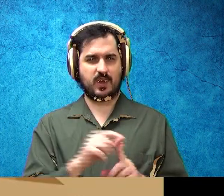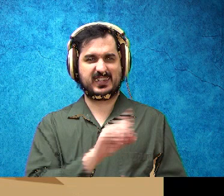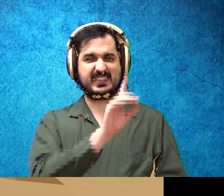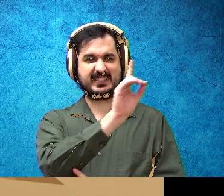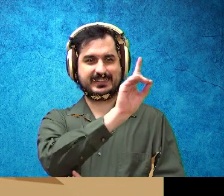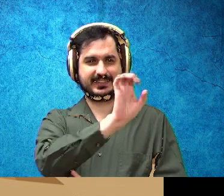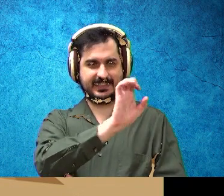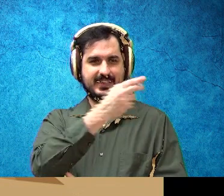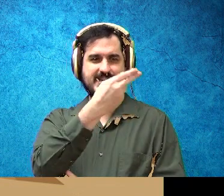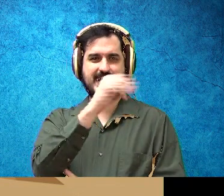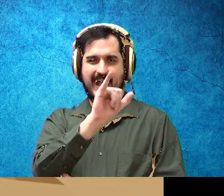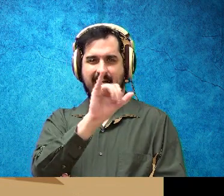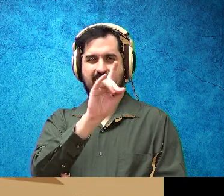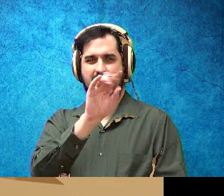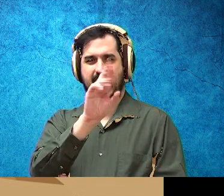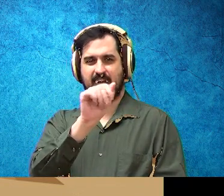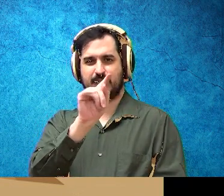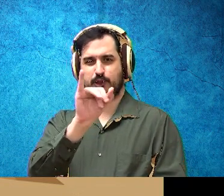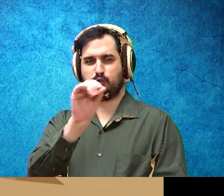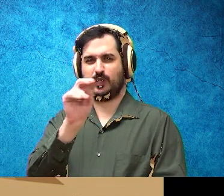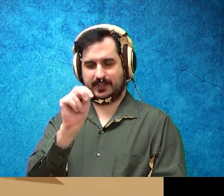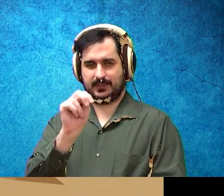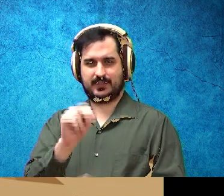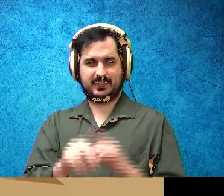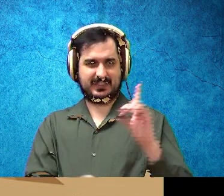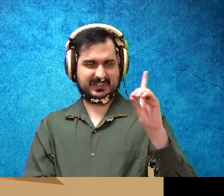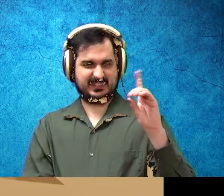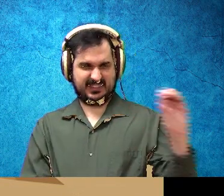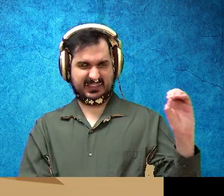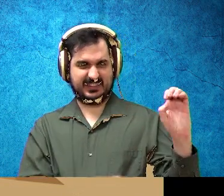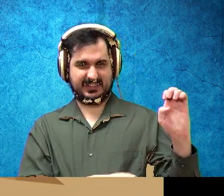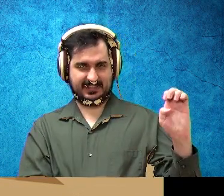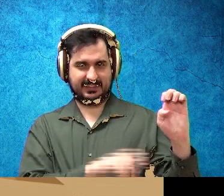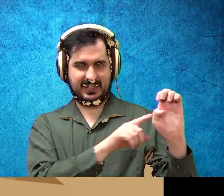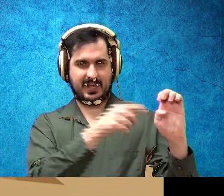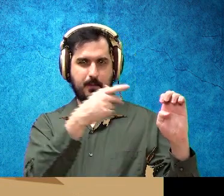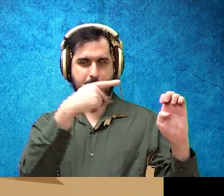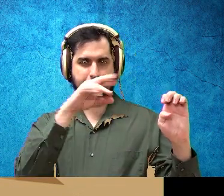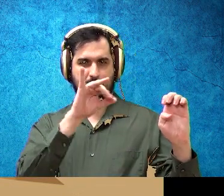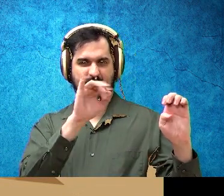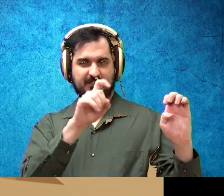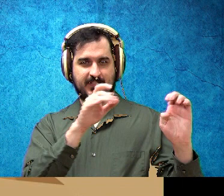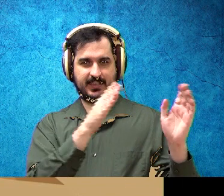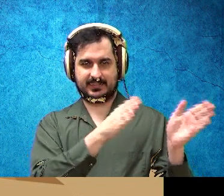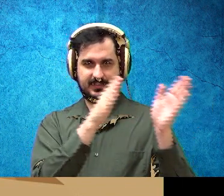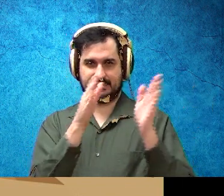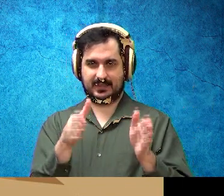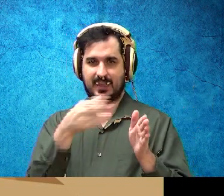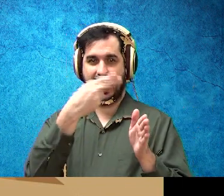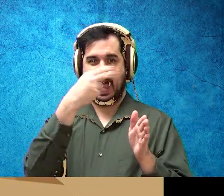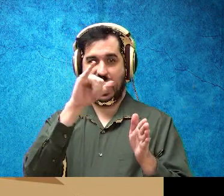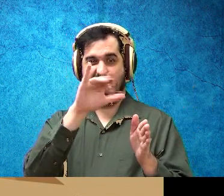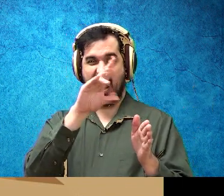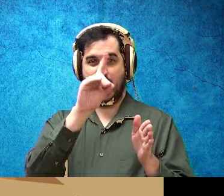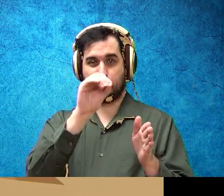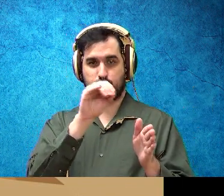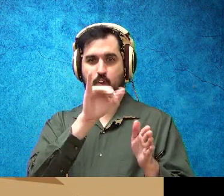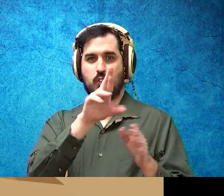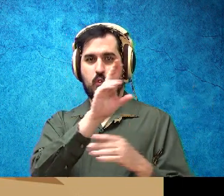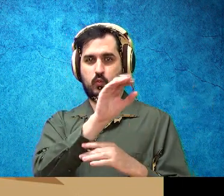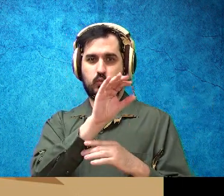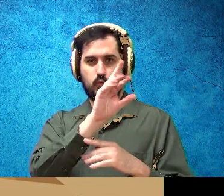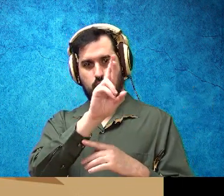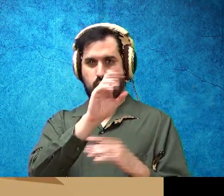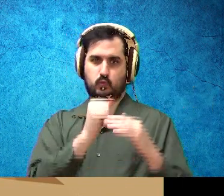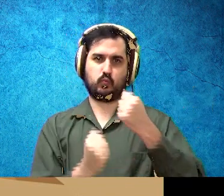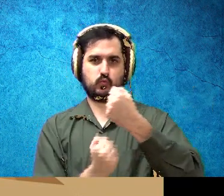dehydration. The prefix is D, the root is hydro, and the suffix is shun. D is a common prefix that